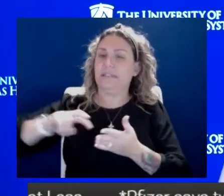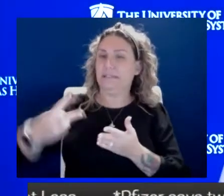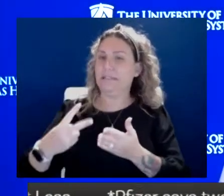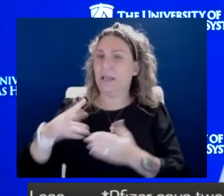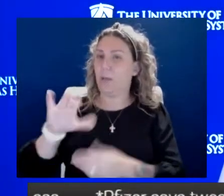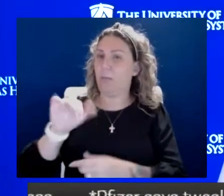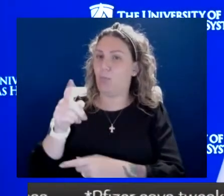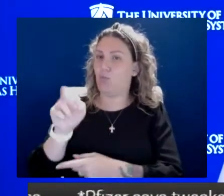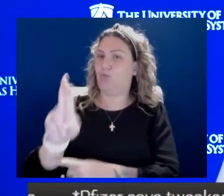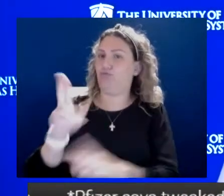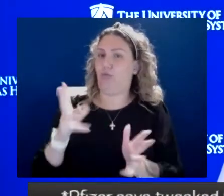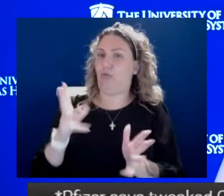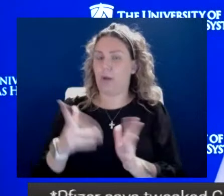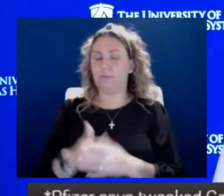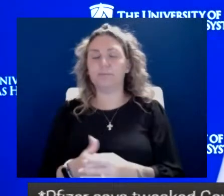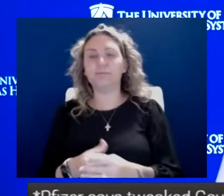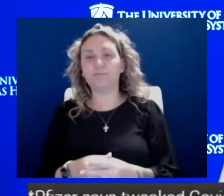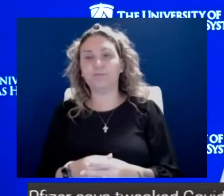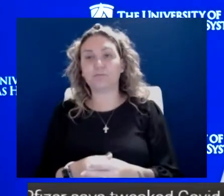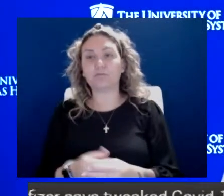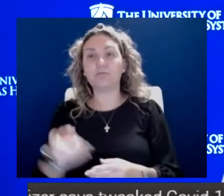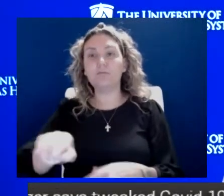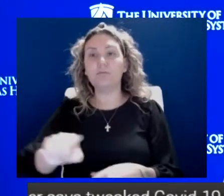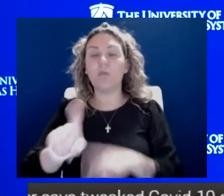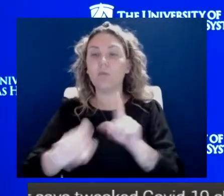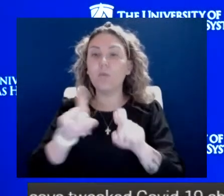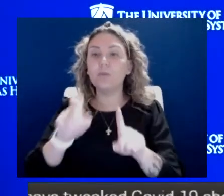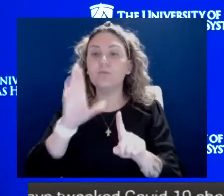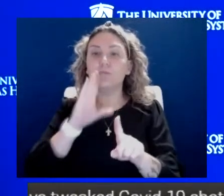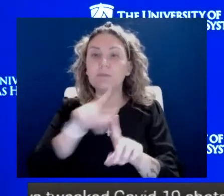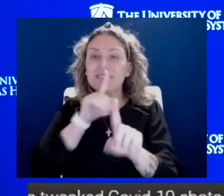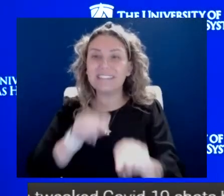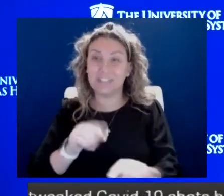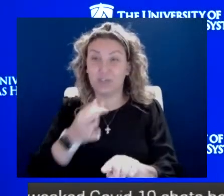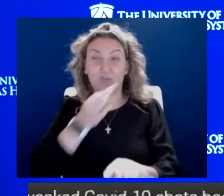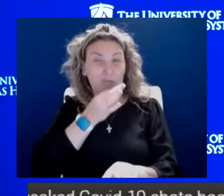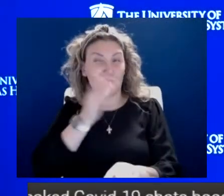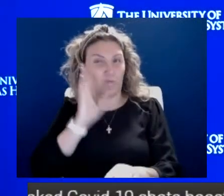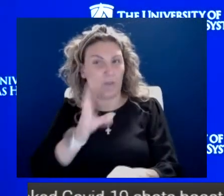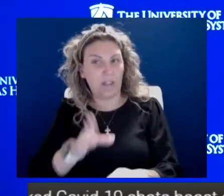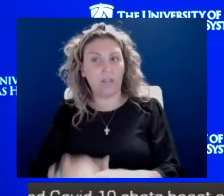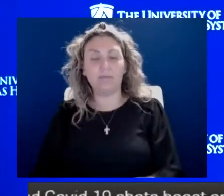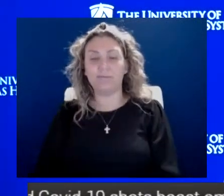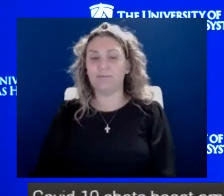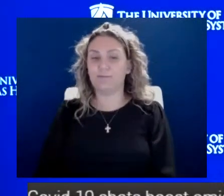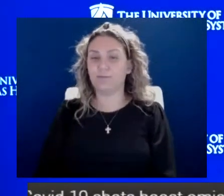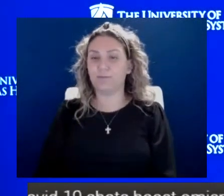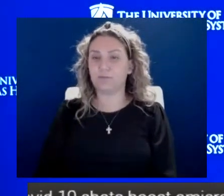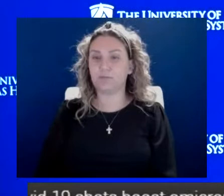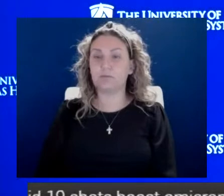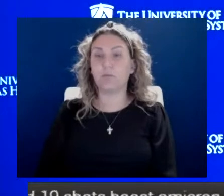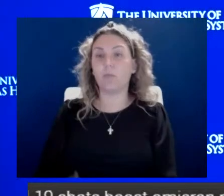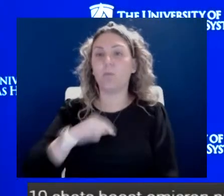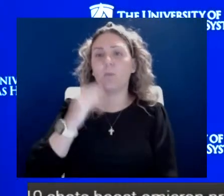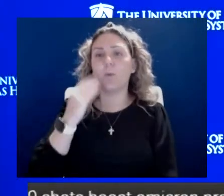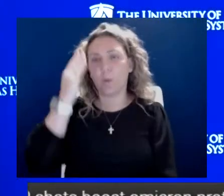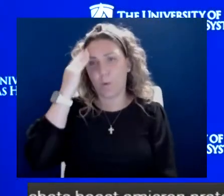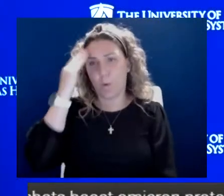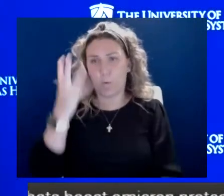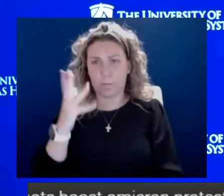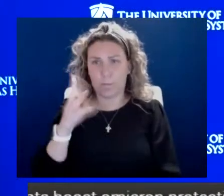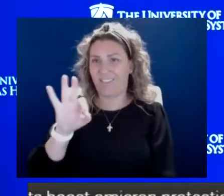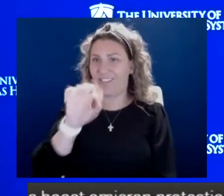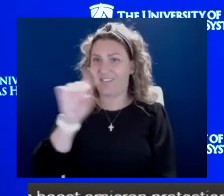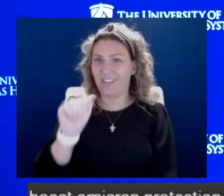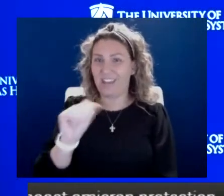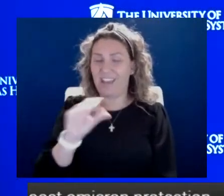So I think these are questions that are going to be answered fairly soon, because we know the FDA and the CDC wants to get